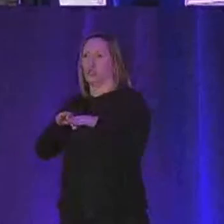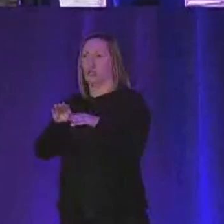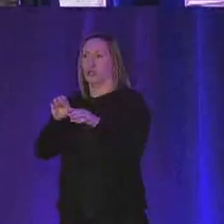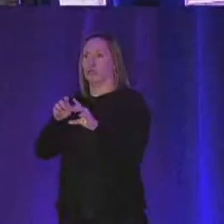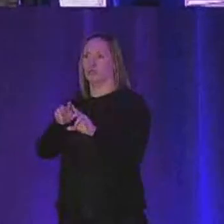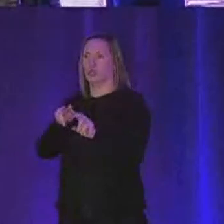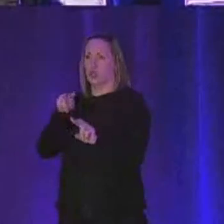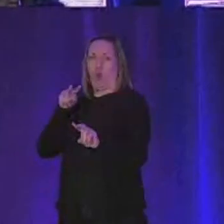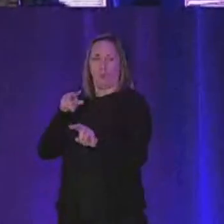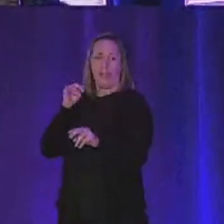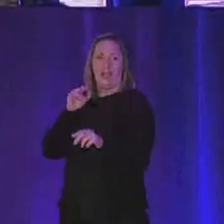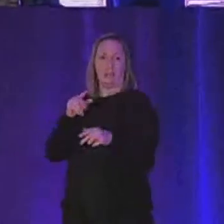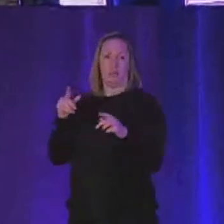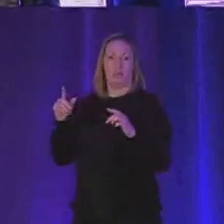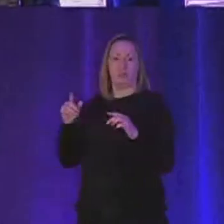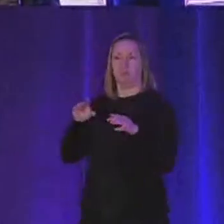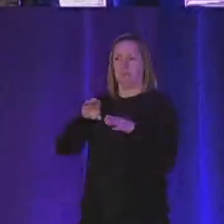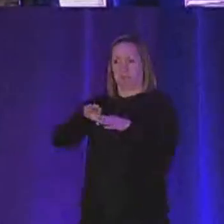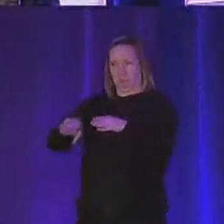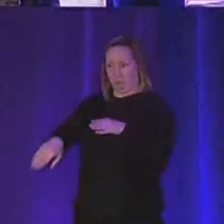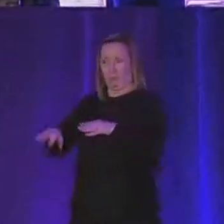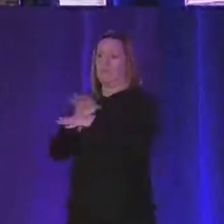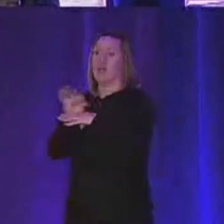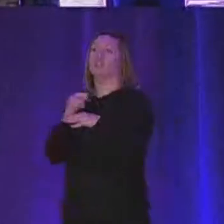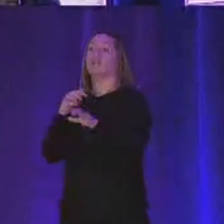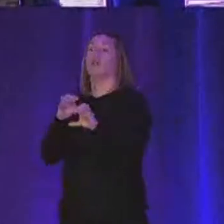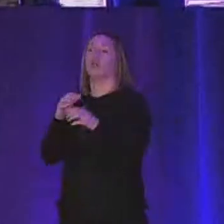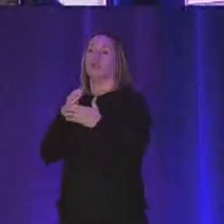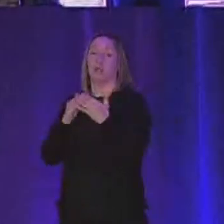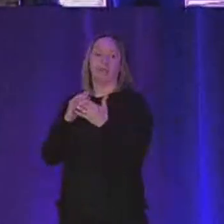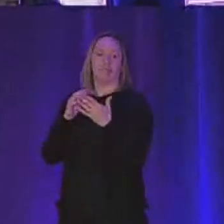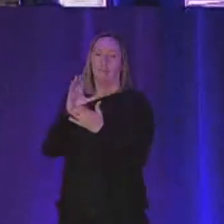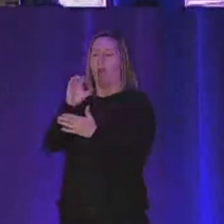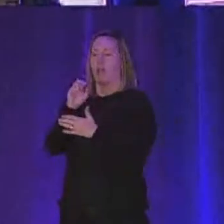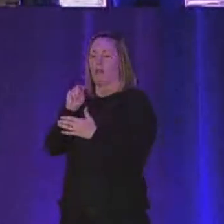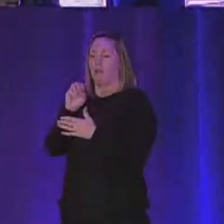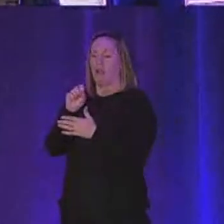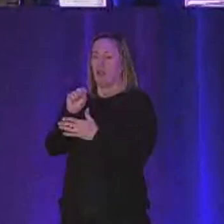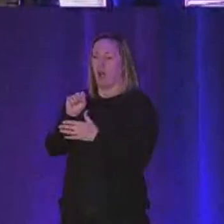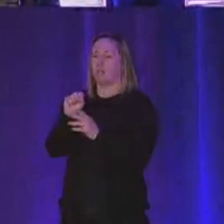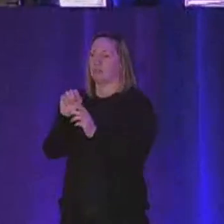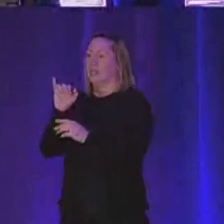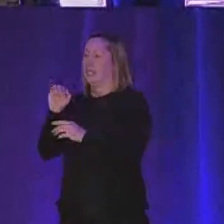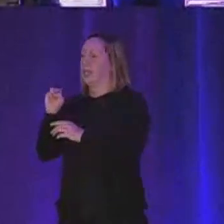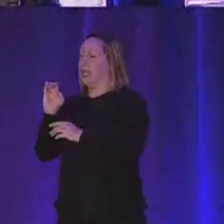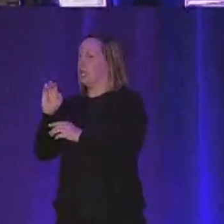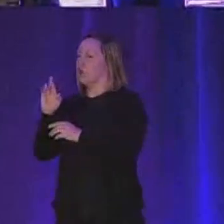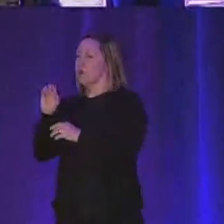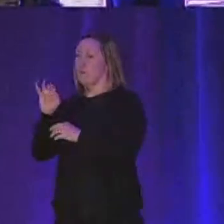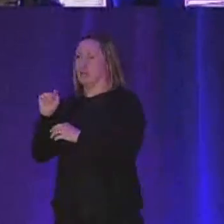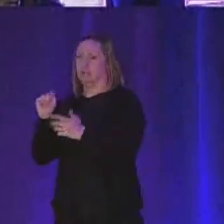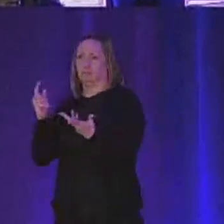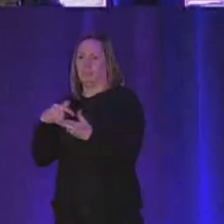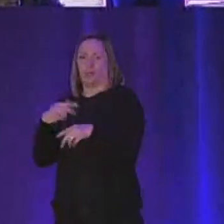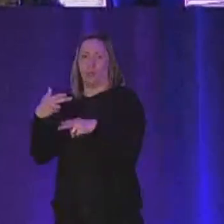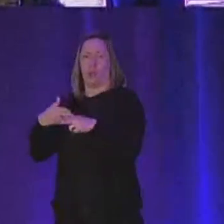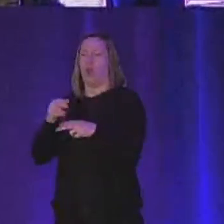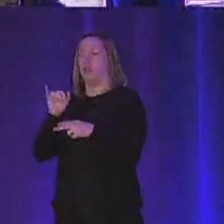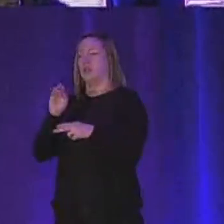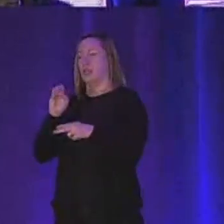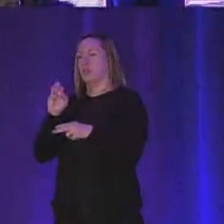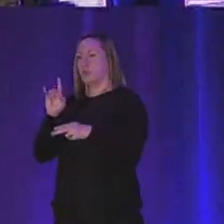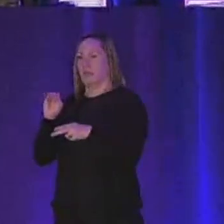maybe here, right? And we even do like something like const increment, whatever, increment. and we call increment like